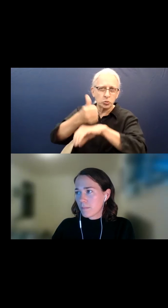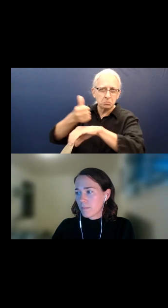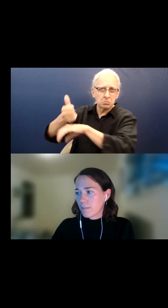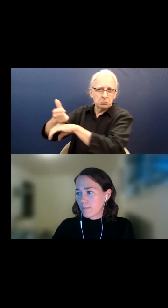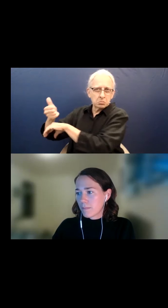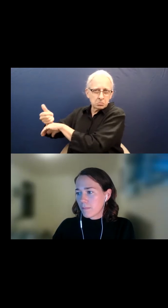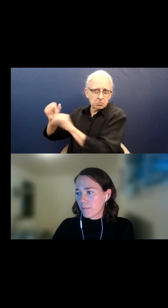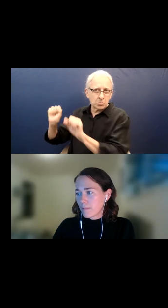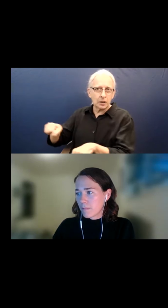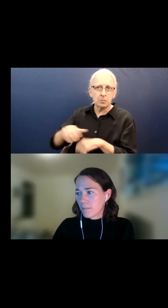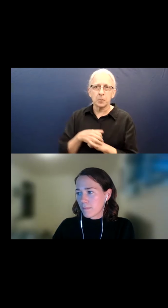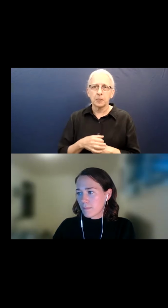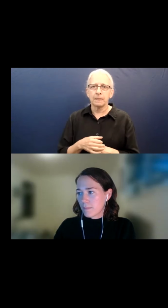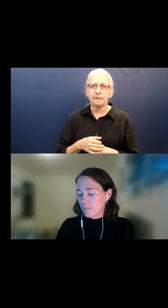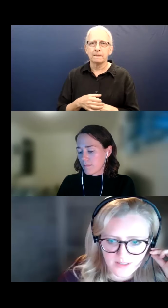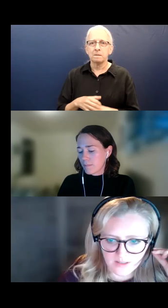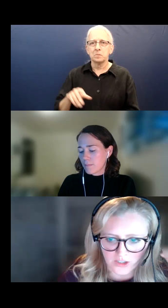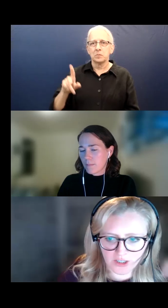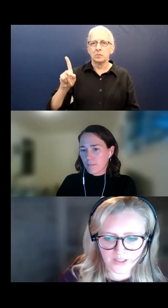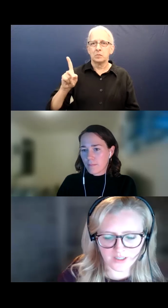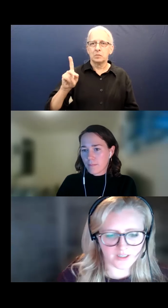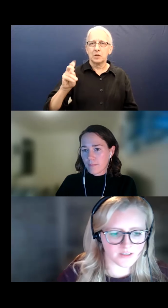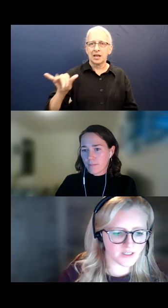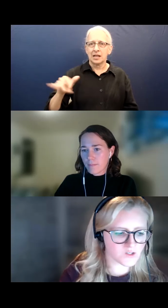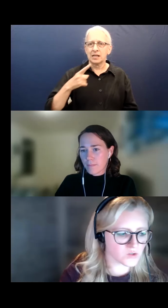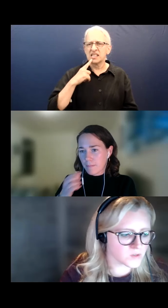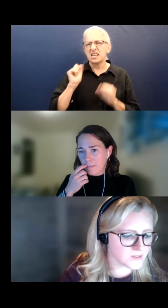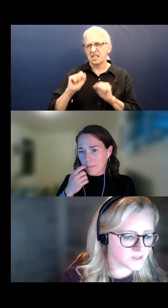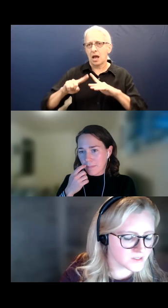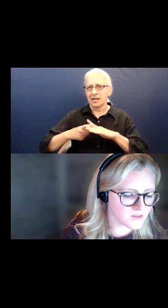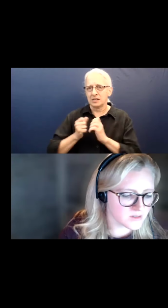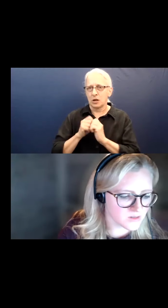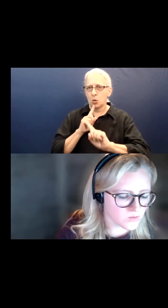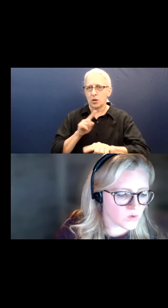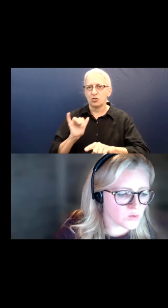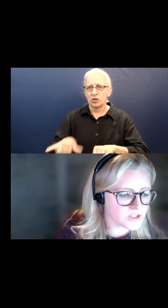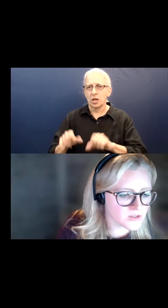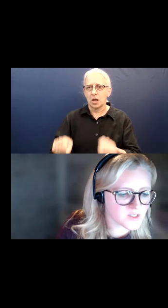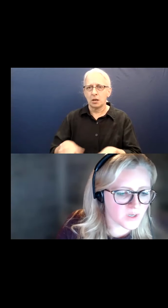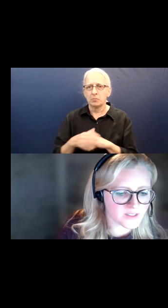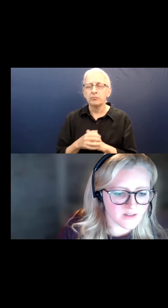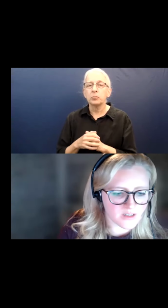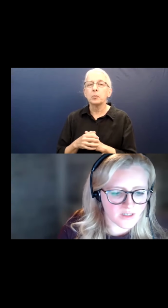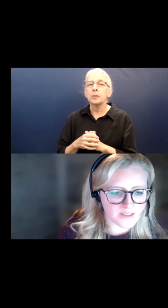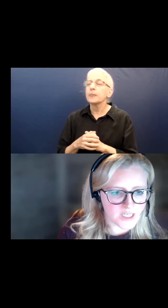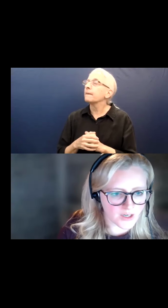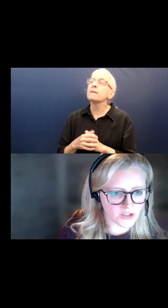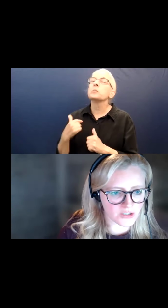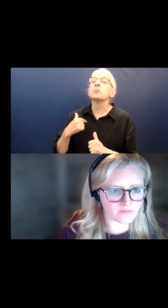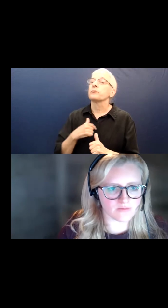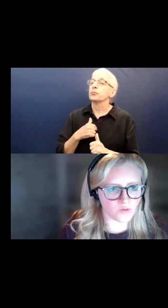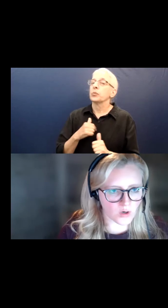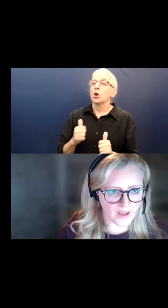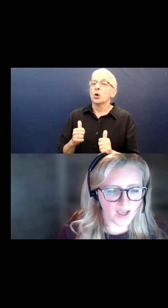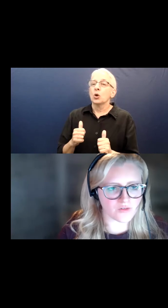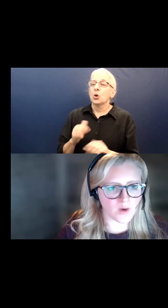I can start this response here. Yeah, so while we don't expect the